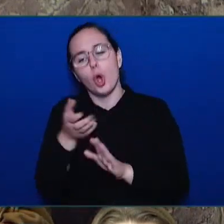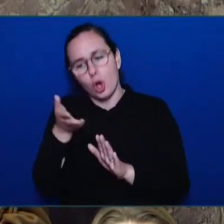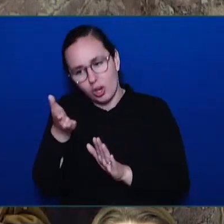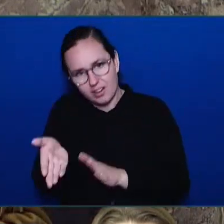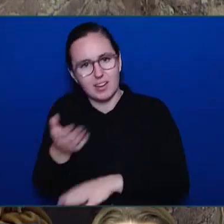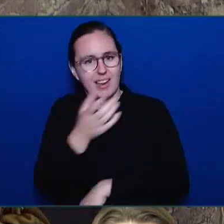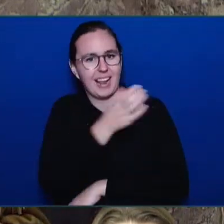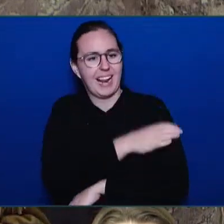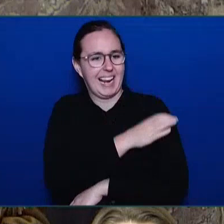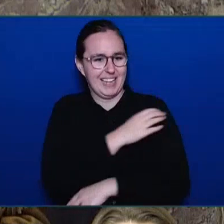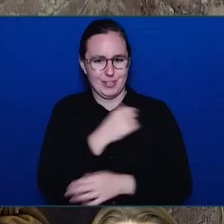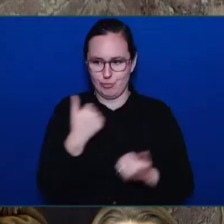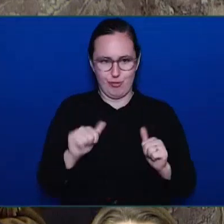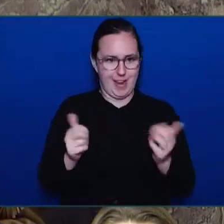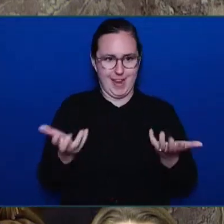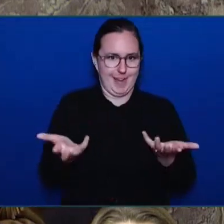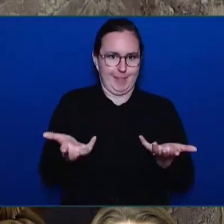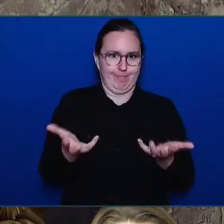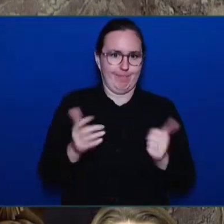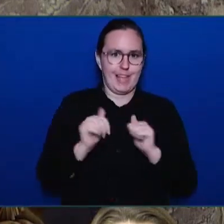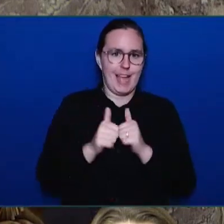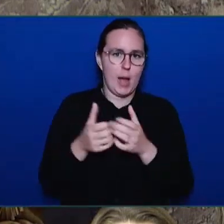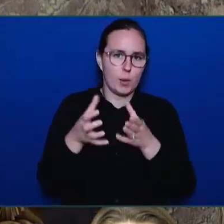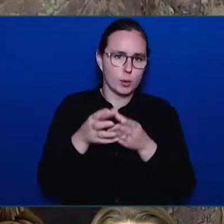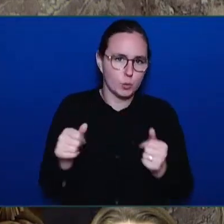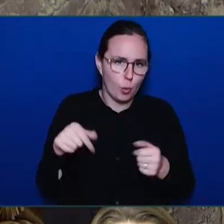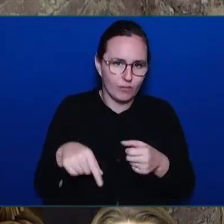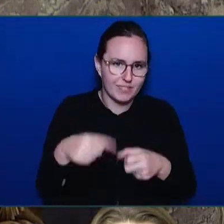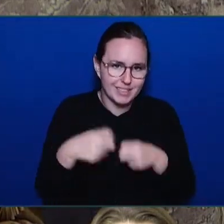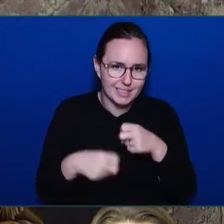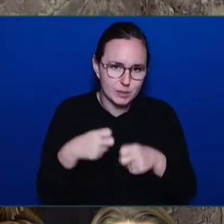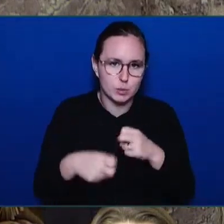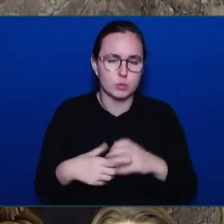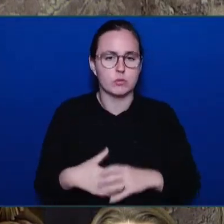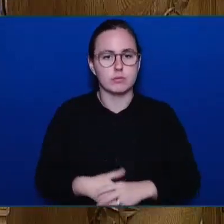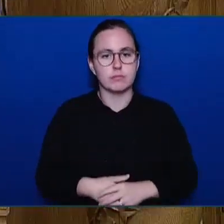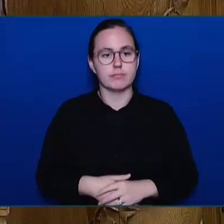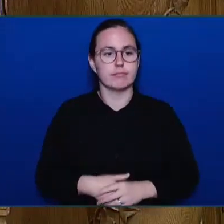to expectant mothers and everyone served by the clinic are maintained.